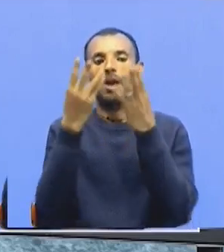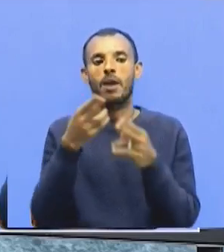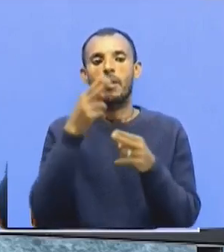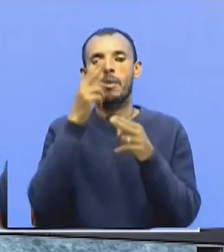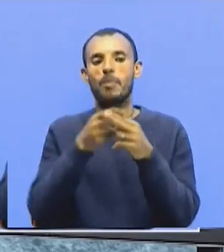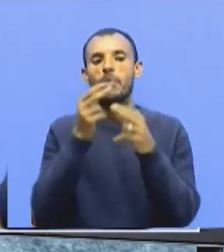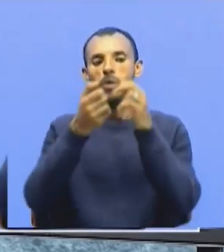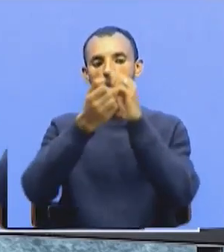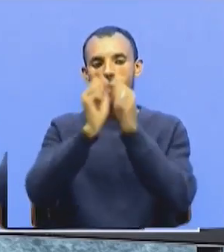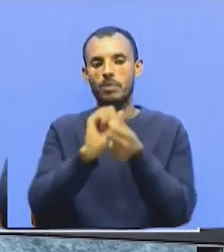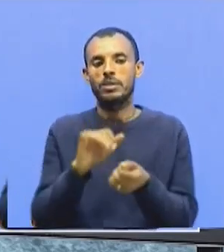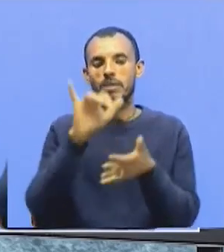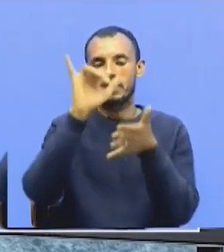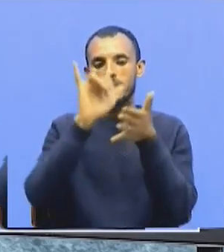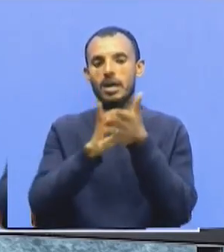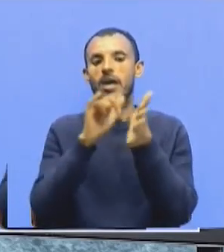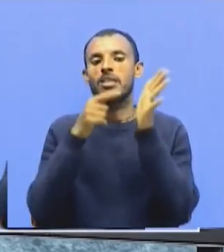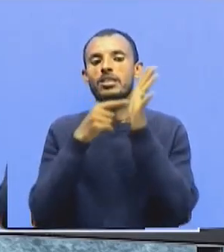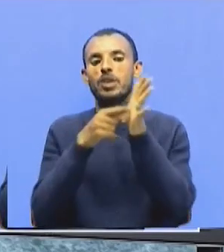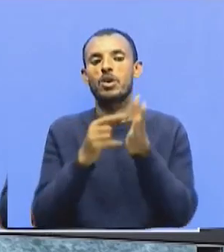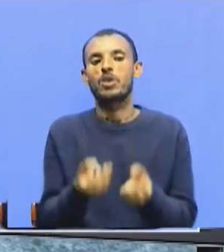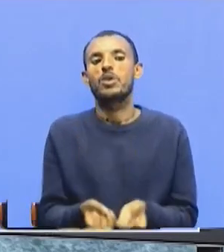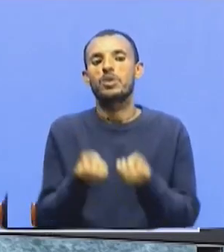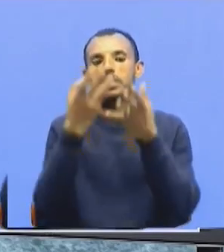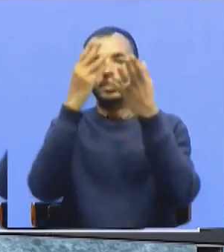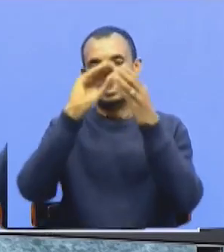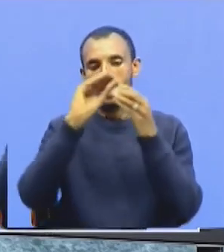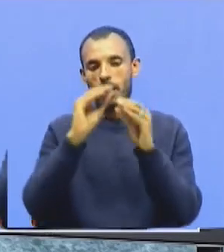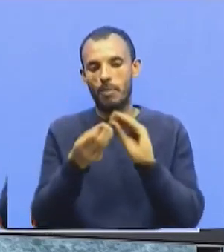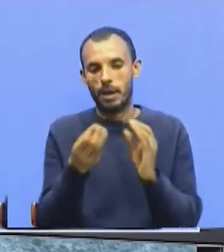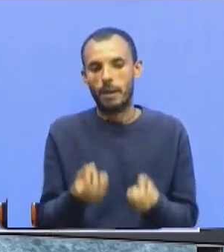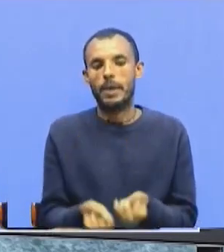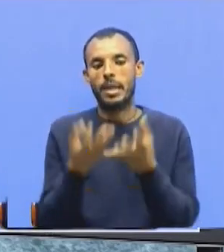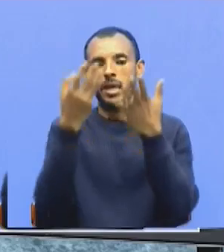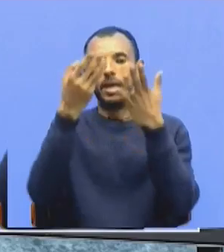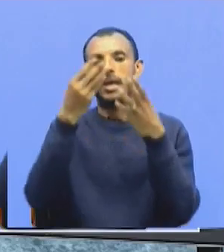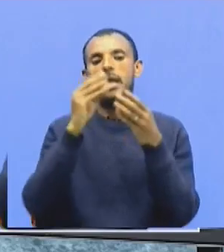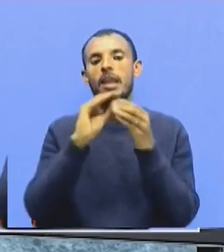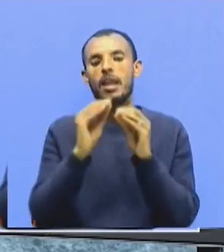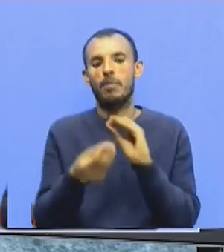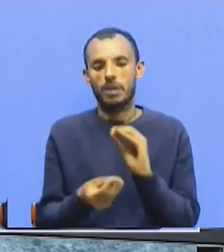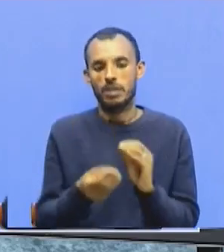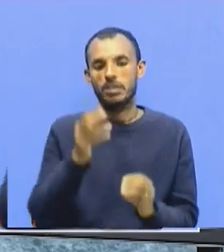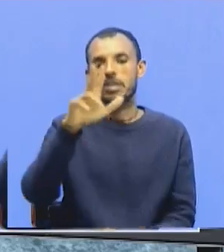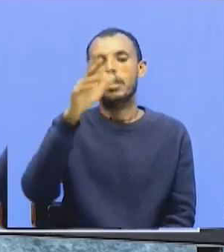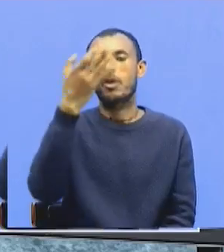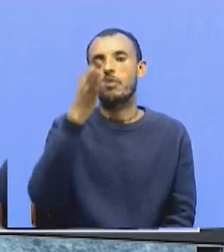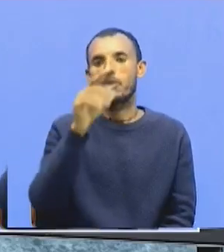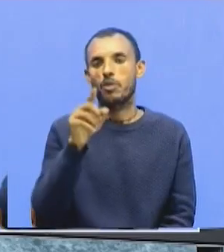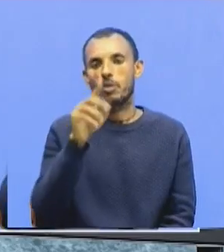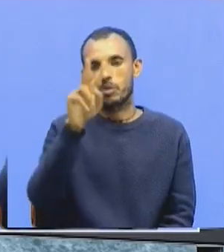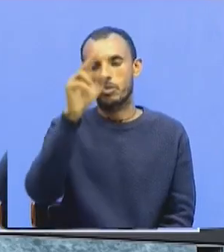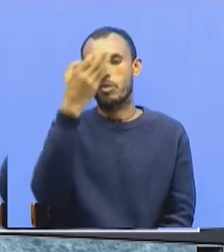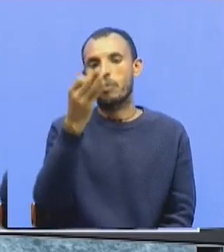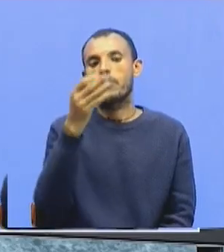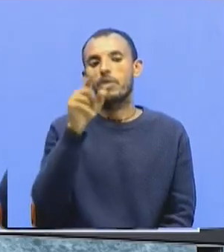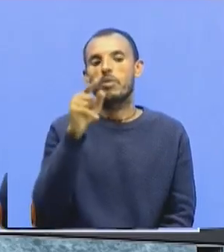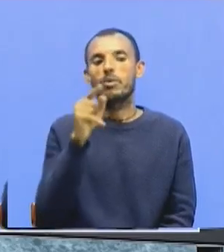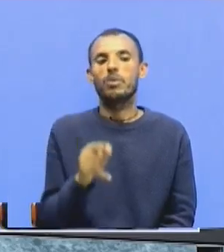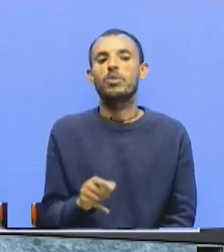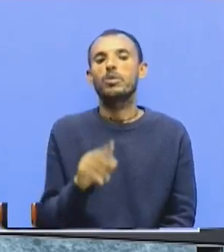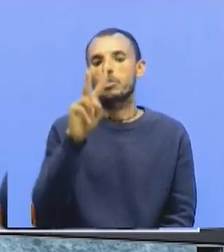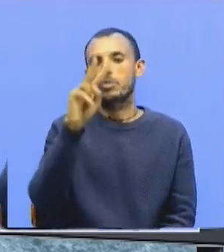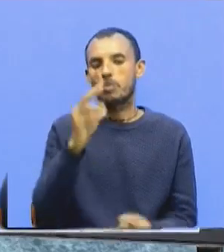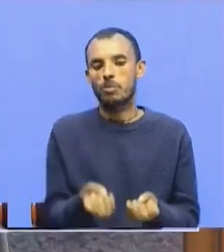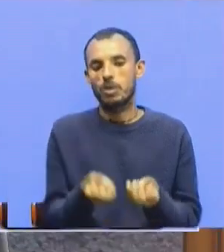pronouns that show huge number and many numbers of that show maybe 3 of you, 2 of you, it's more than that. You can